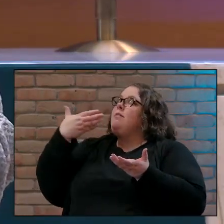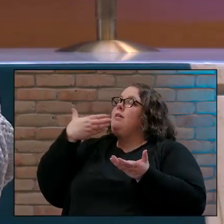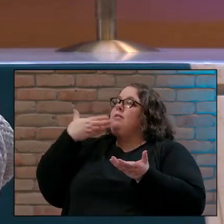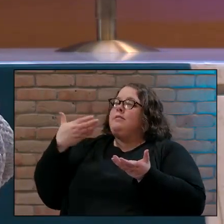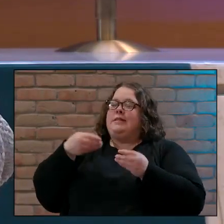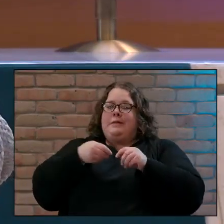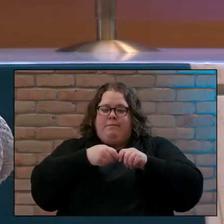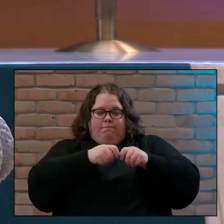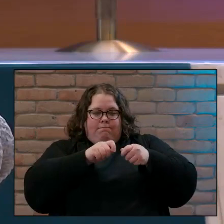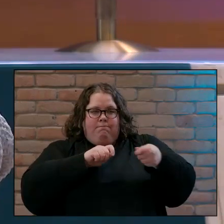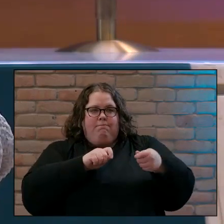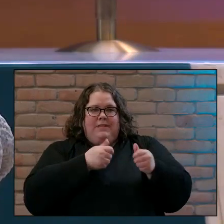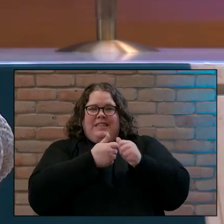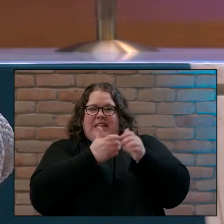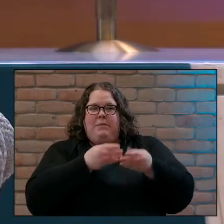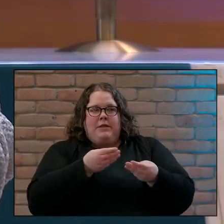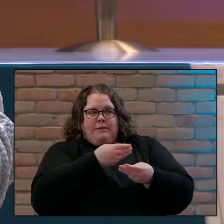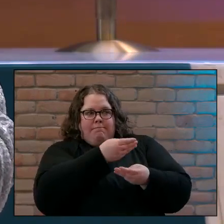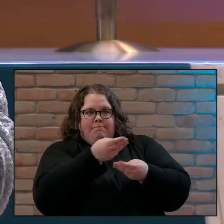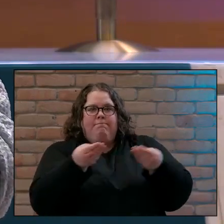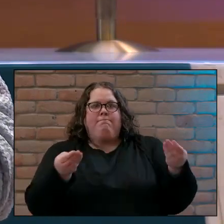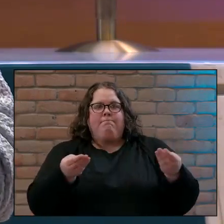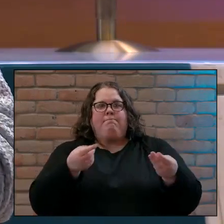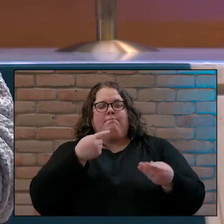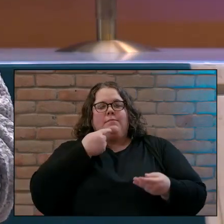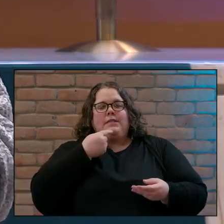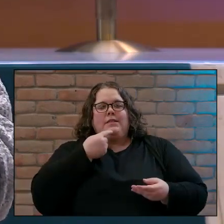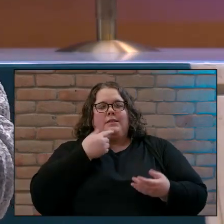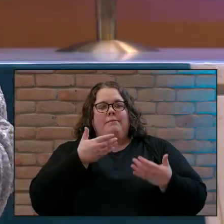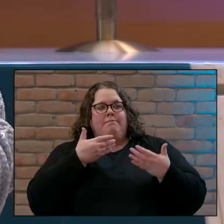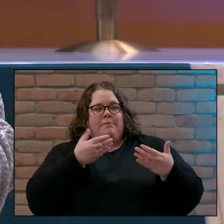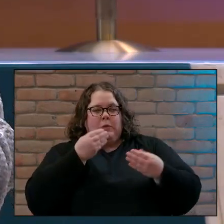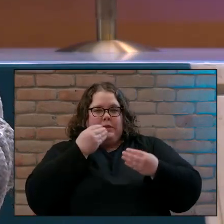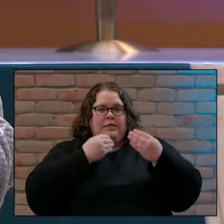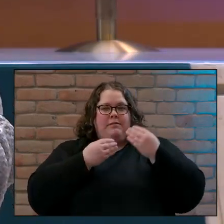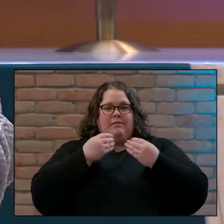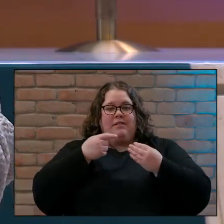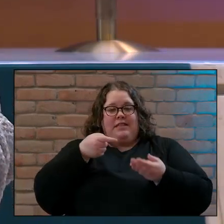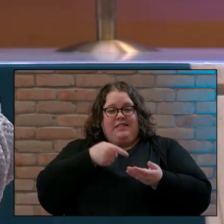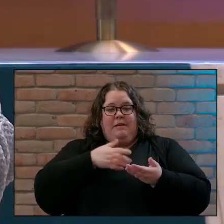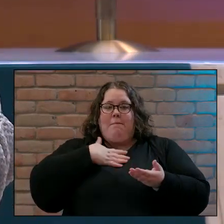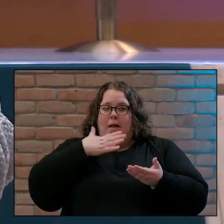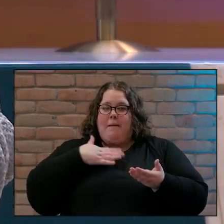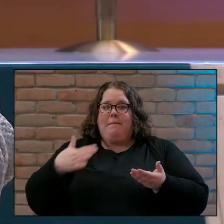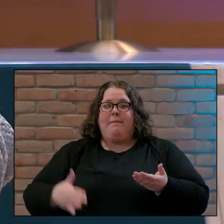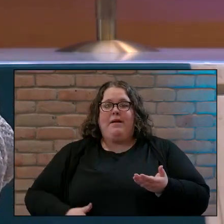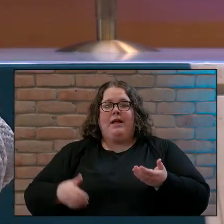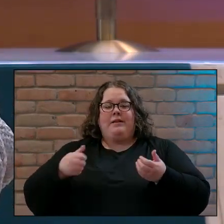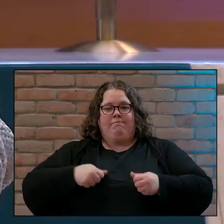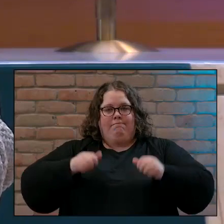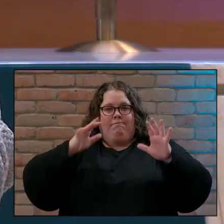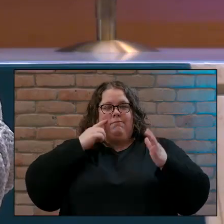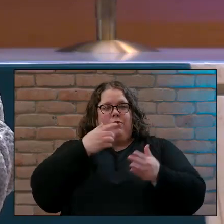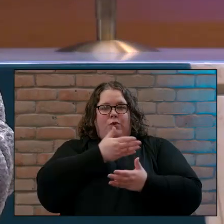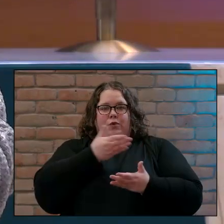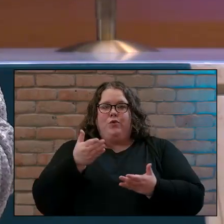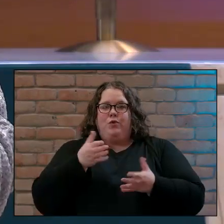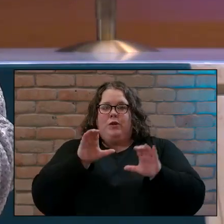gave it to the disciples and said, "Take, eat, this is my body which is given for you. Do this in remembrance